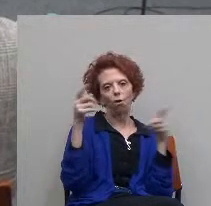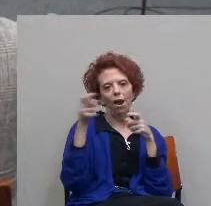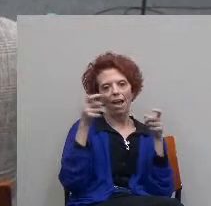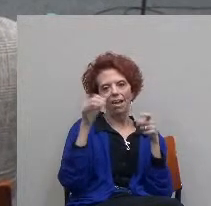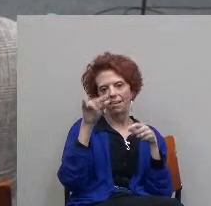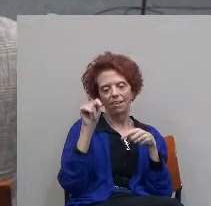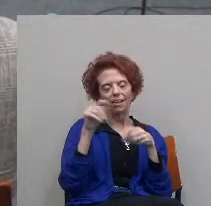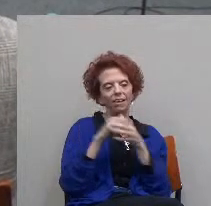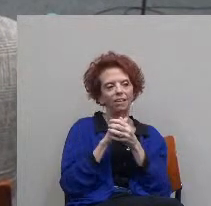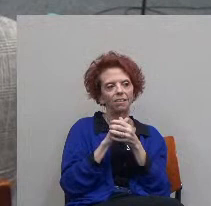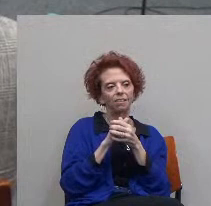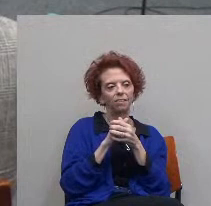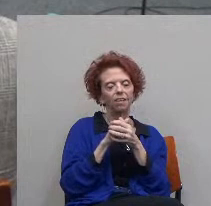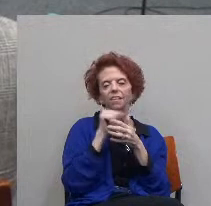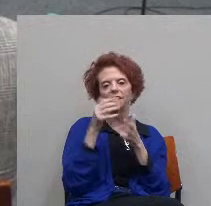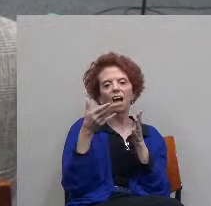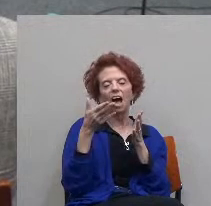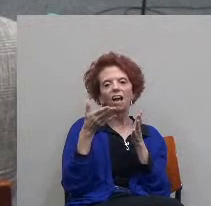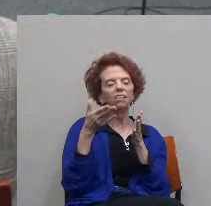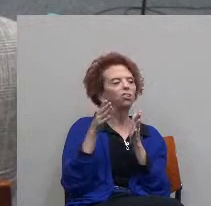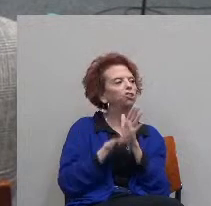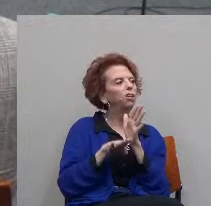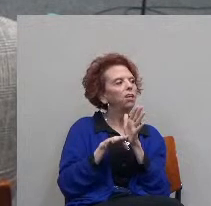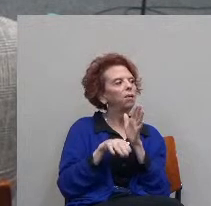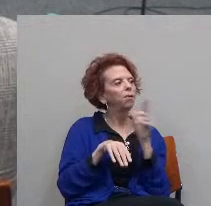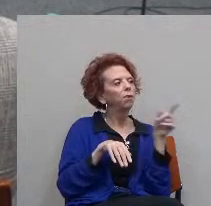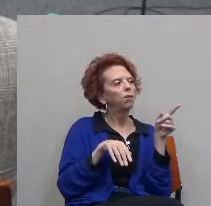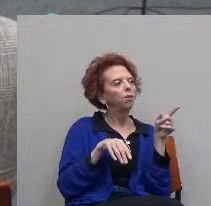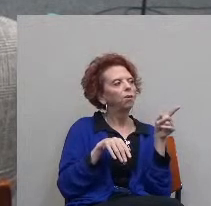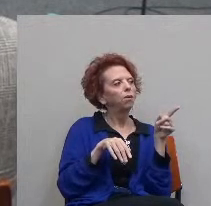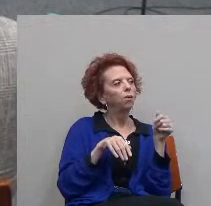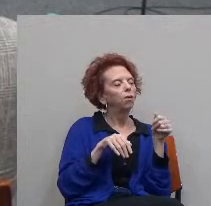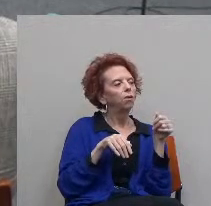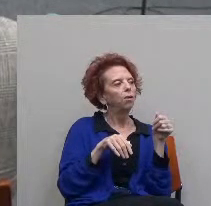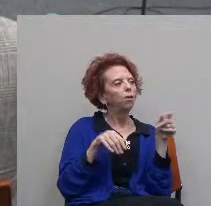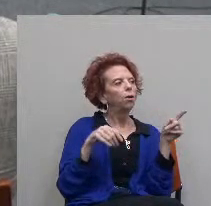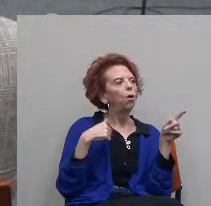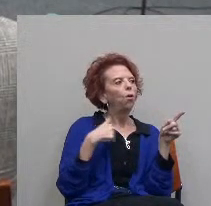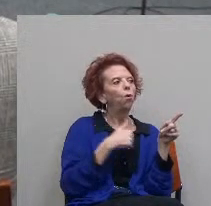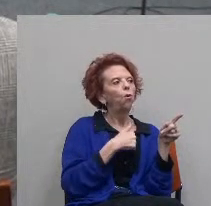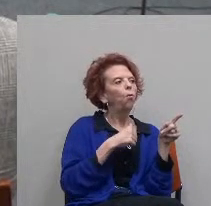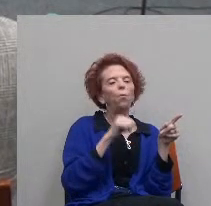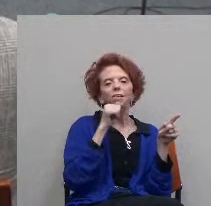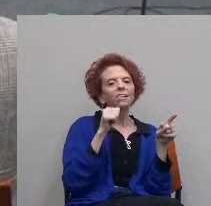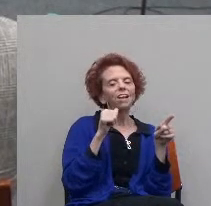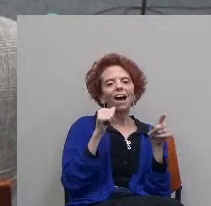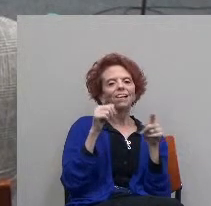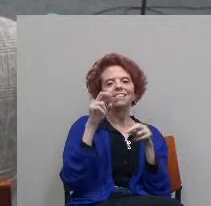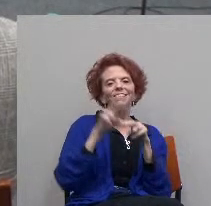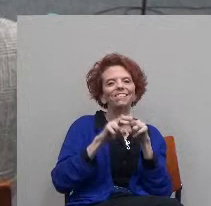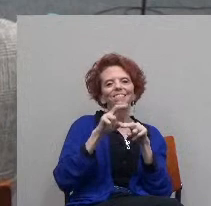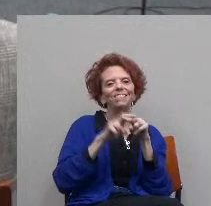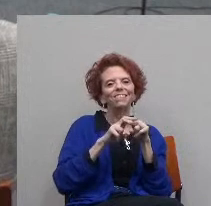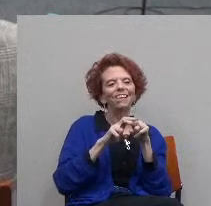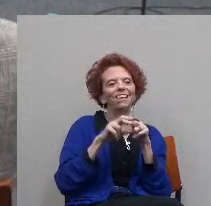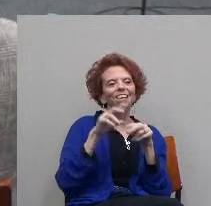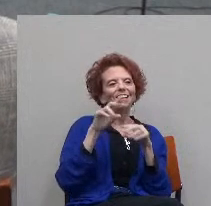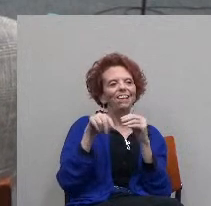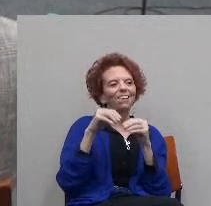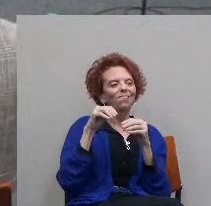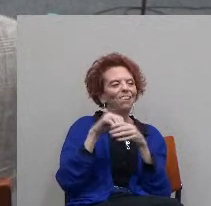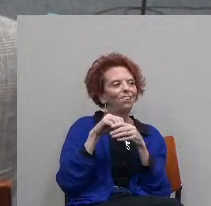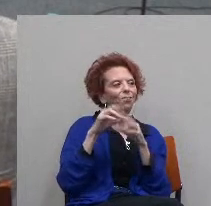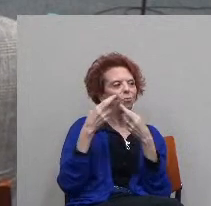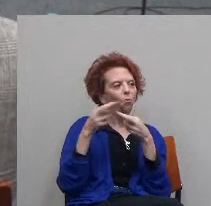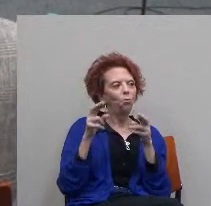handling, it's not. Yeah, that's Yeah. true. just to be clear, we didn't sit around in a room and think about this piece of land in Acrovich that we wanted this board to take Well, let's action. about